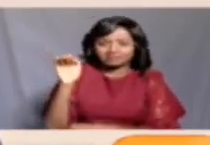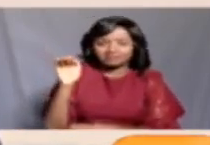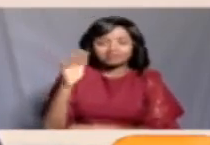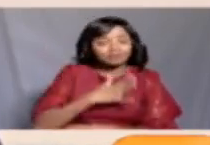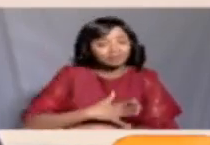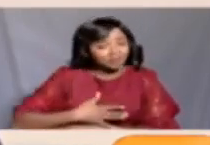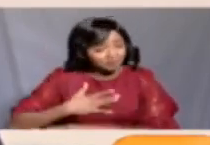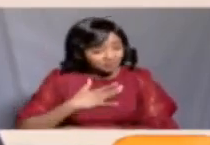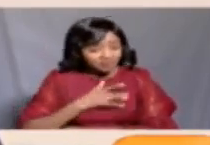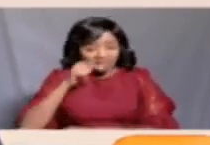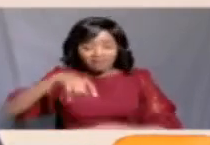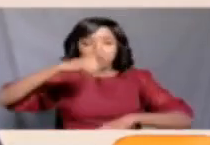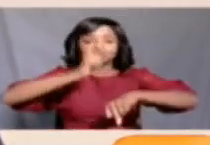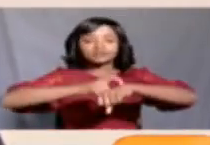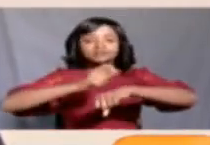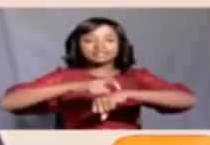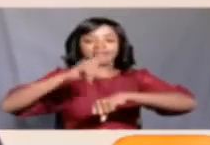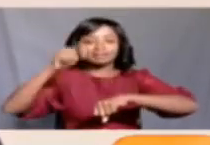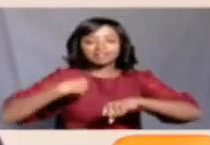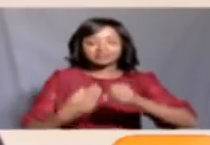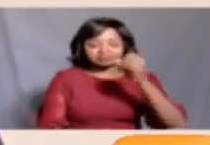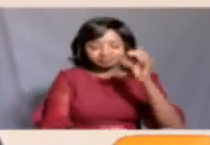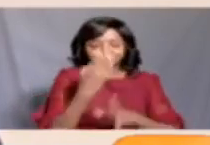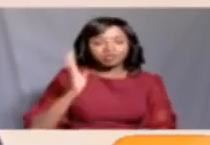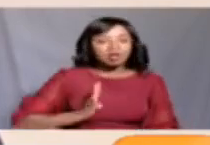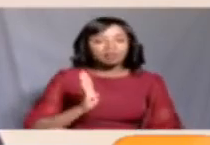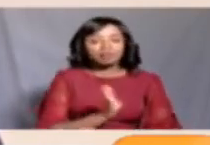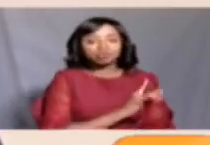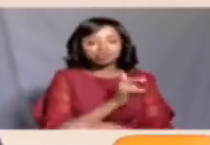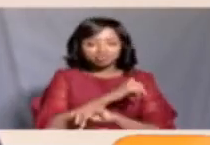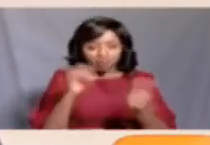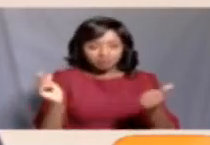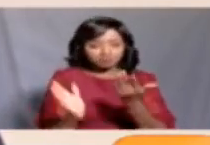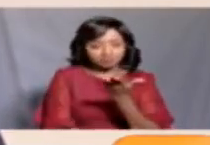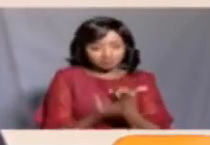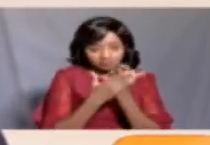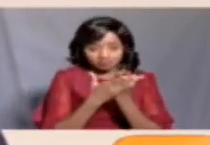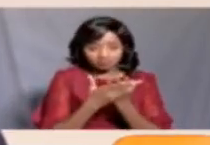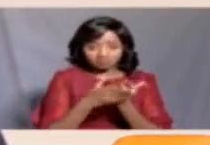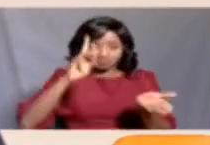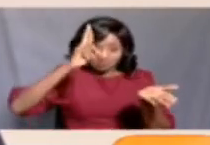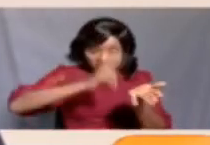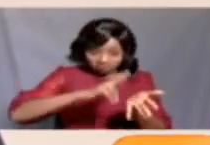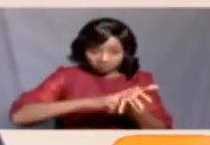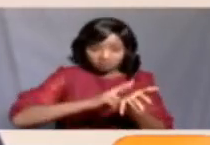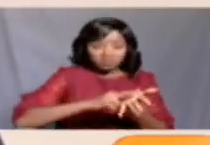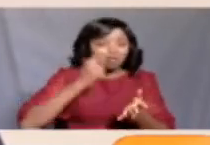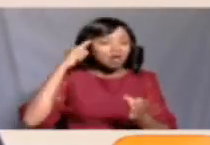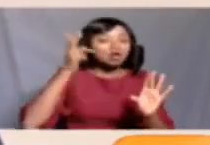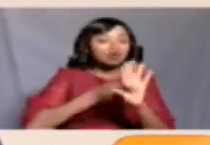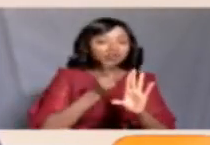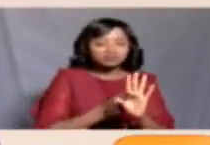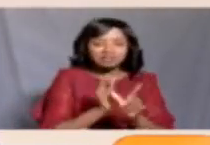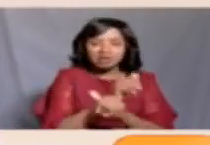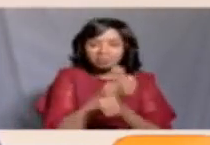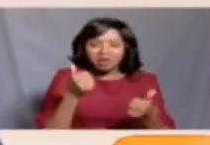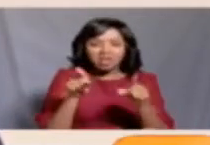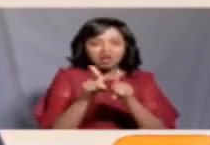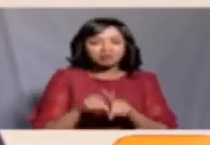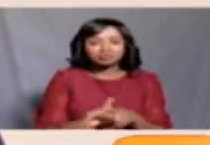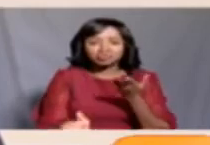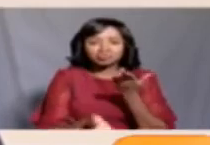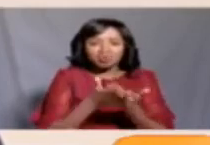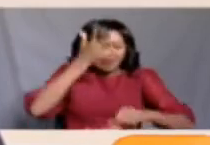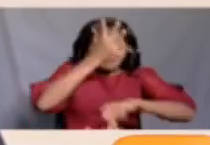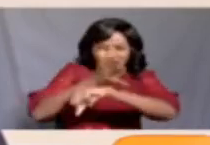that it is time for us to have those boards moving so we can actually have legitimately registered psychologists and also cut off all the